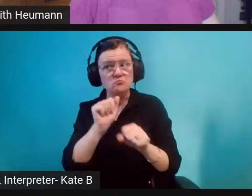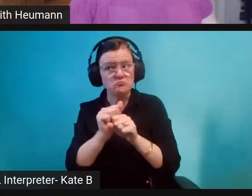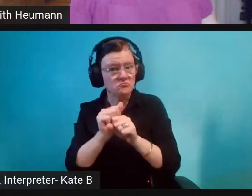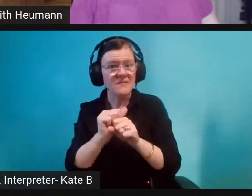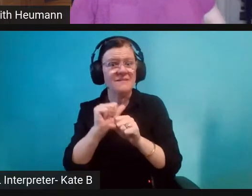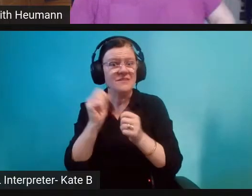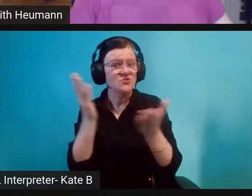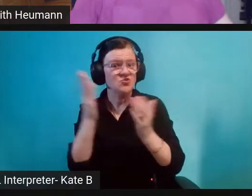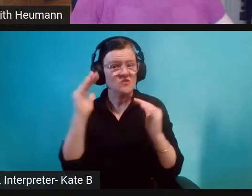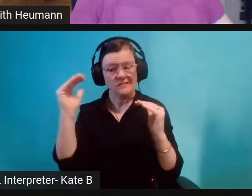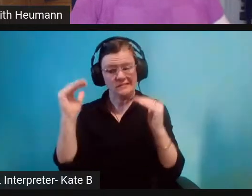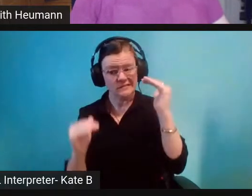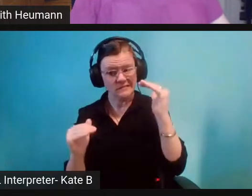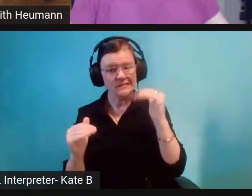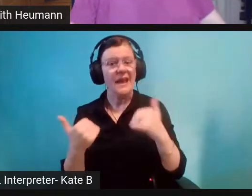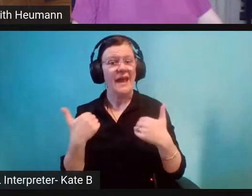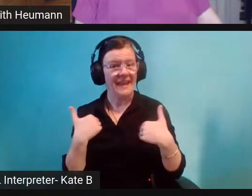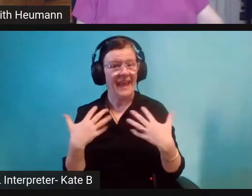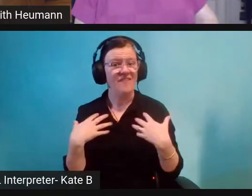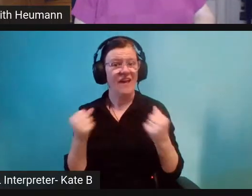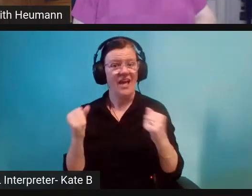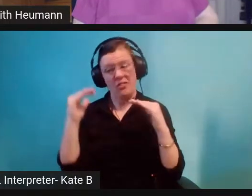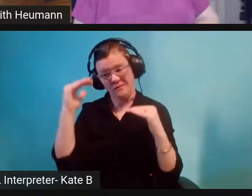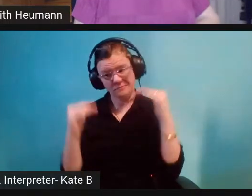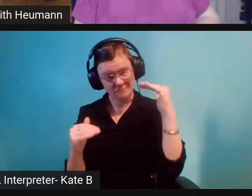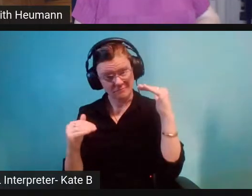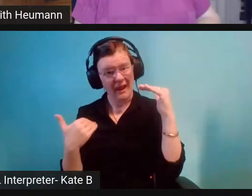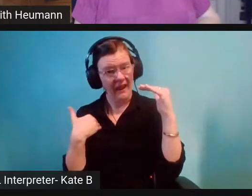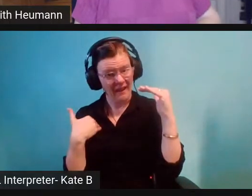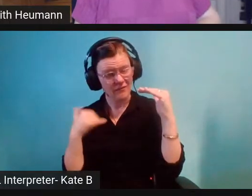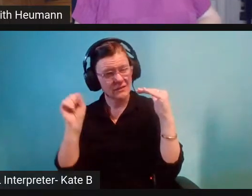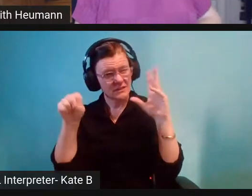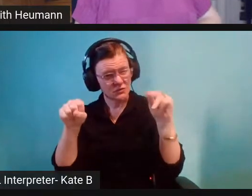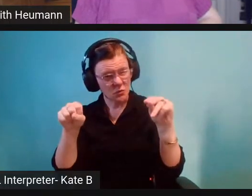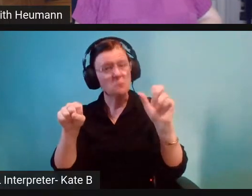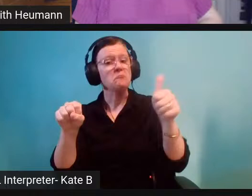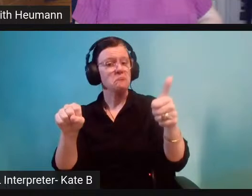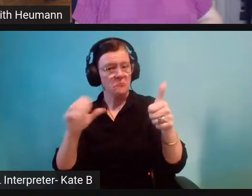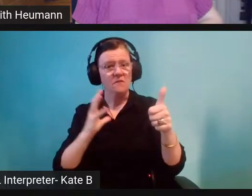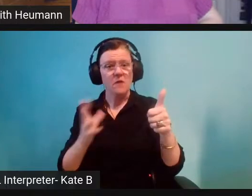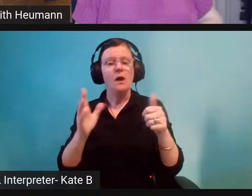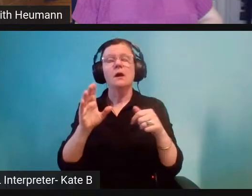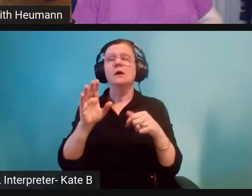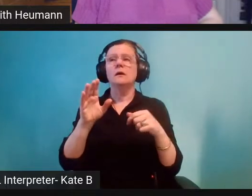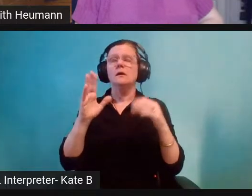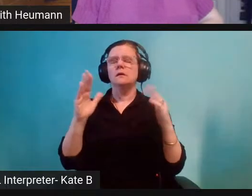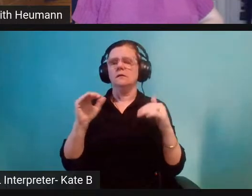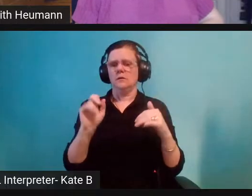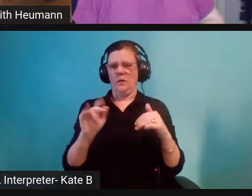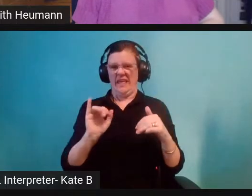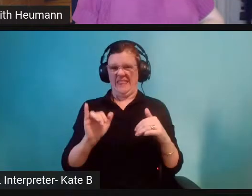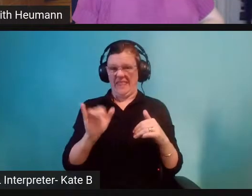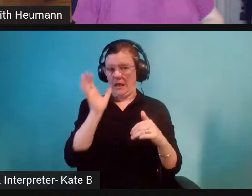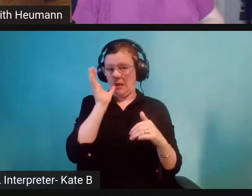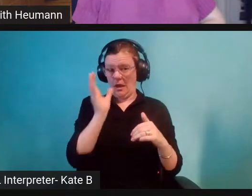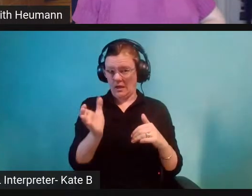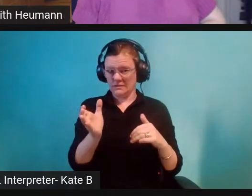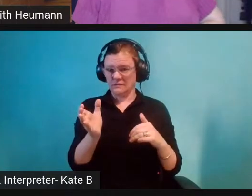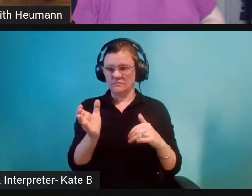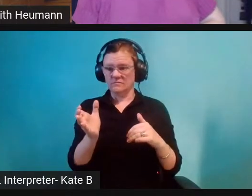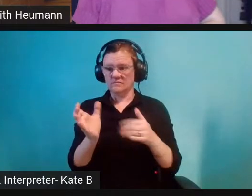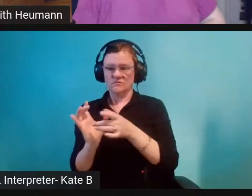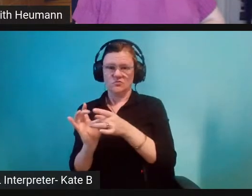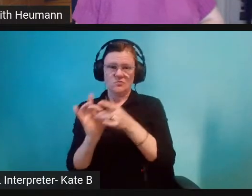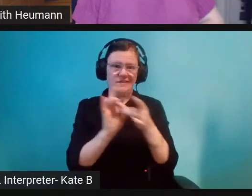they deal with health disparities? And then how does this relate, when we think about this, to broader